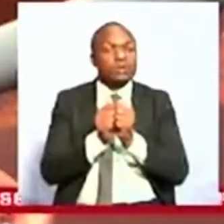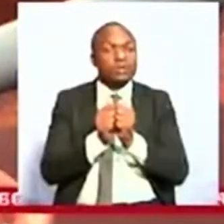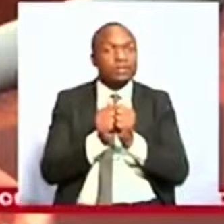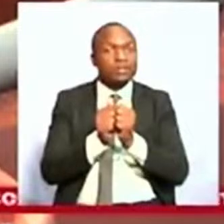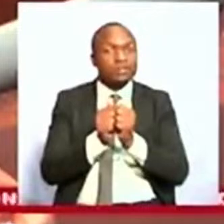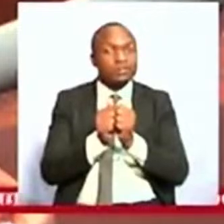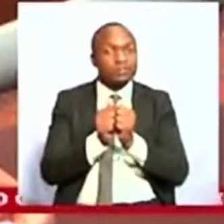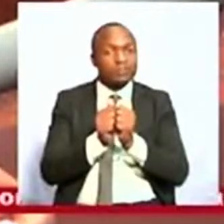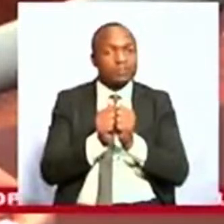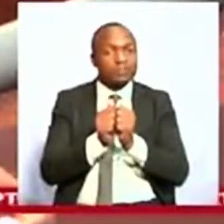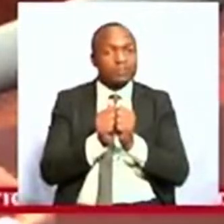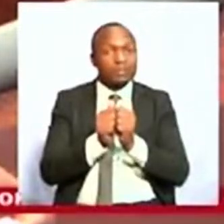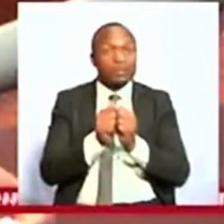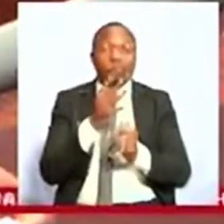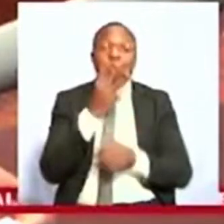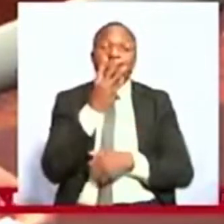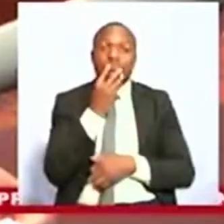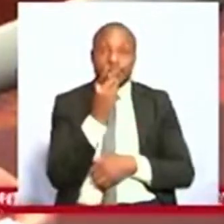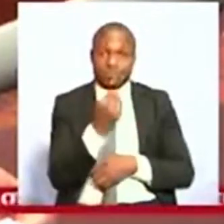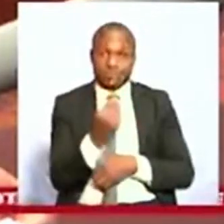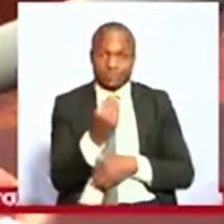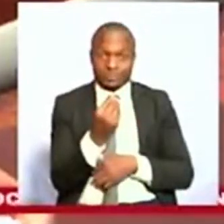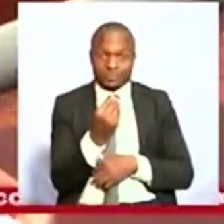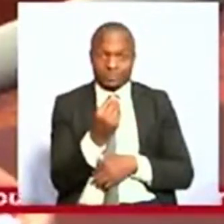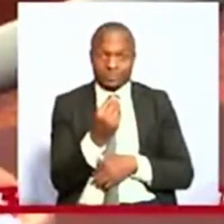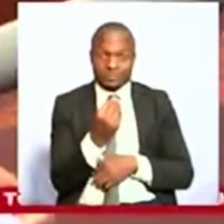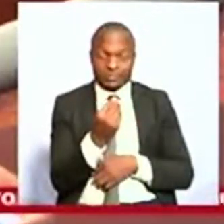late Frederick Chiluba,